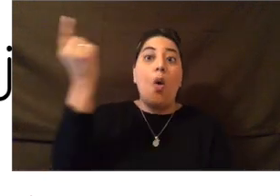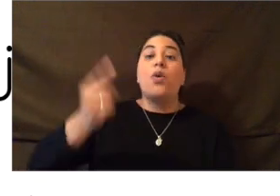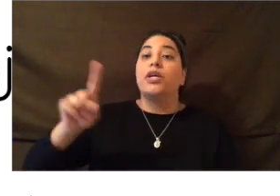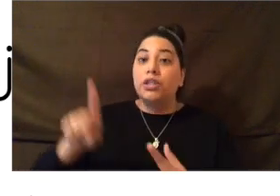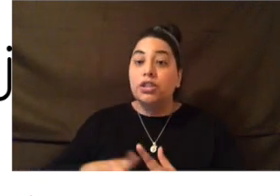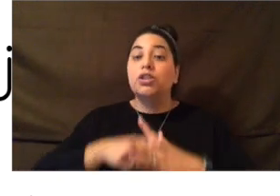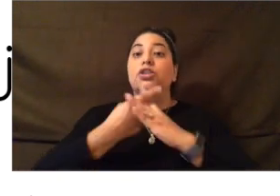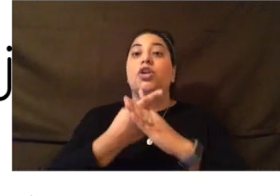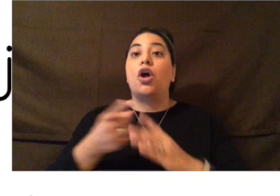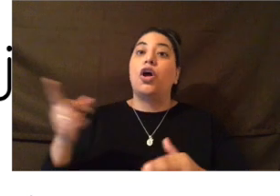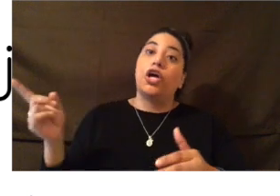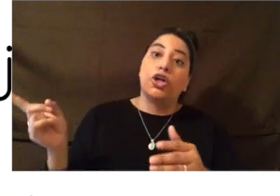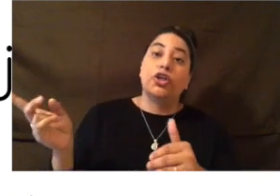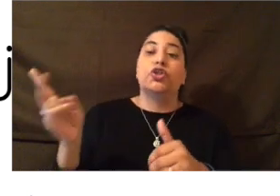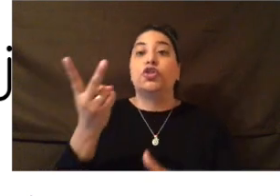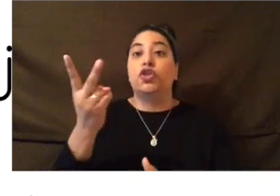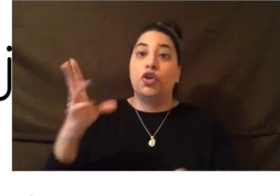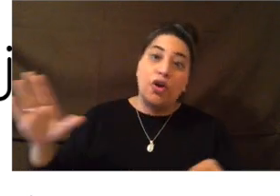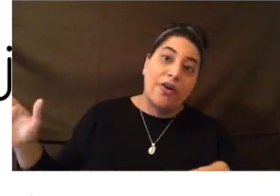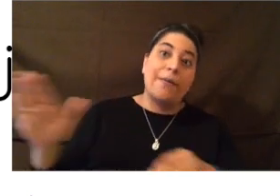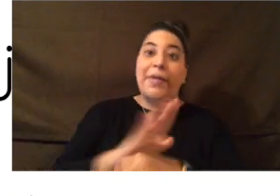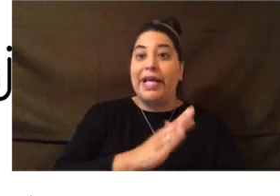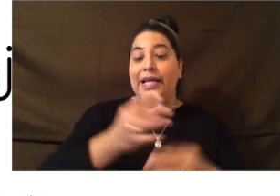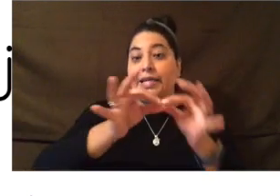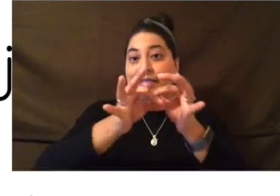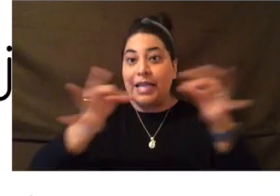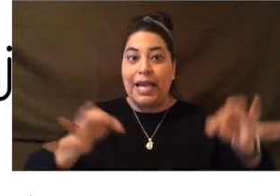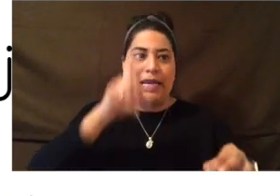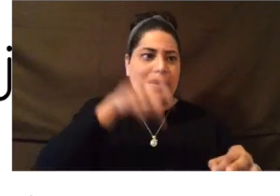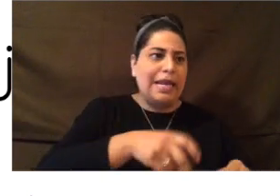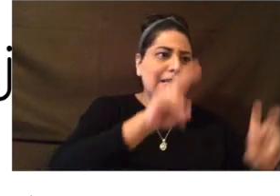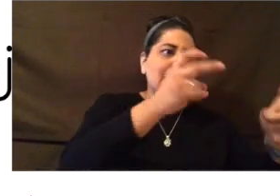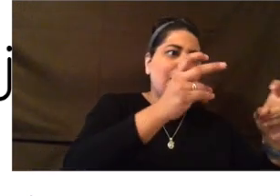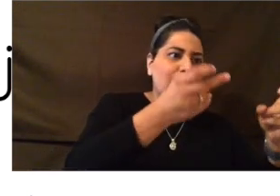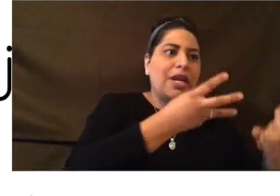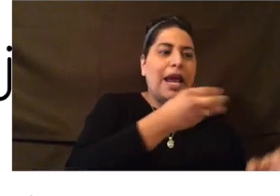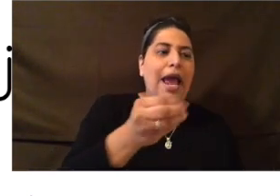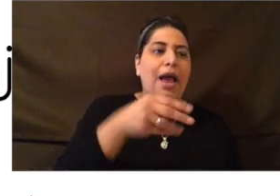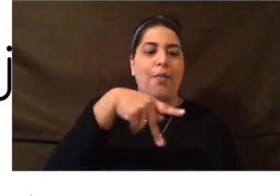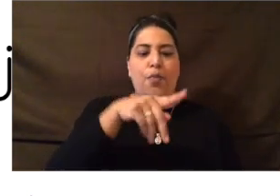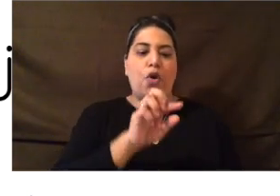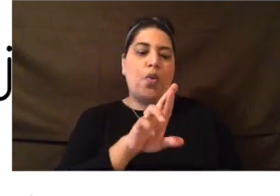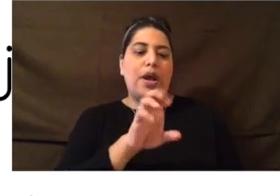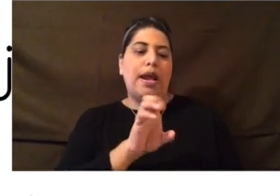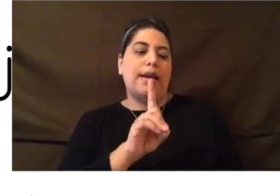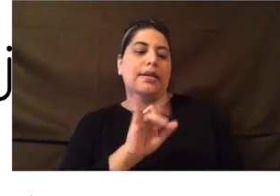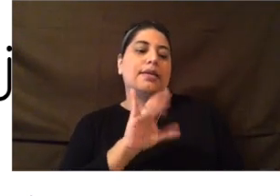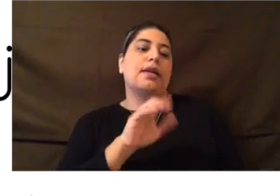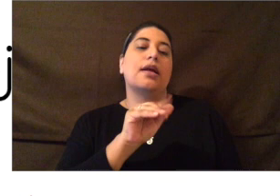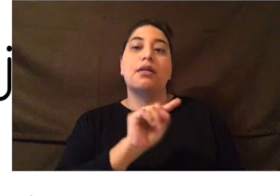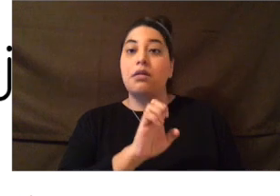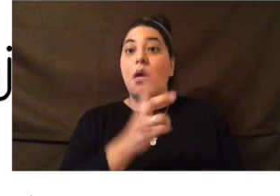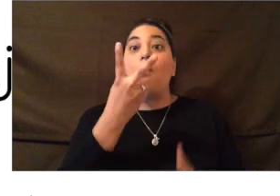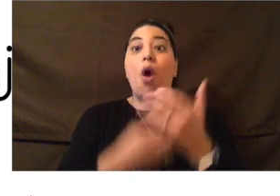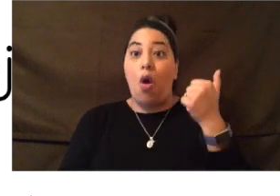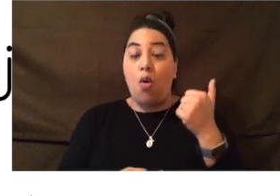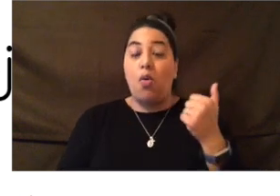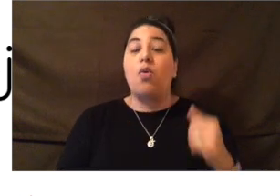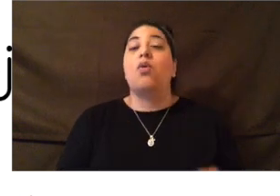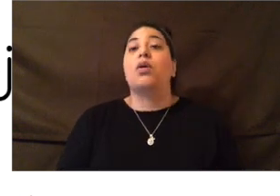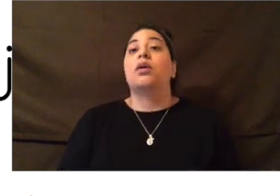that's always what I'm going to start with when I'm using coordinating conjunctions. 2 complete sentences. So that means they need a subject and they need a